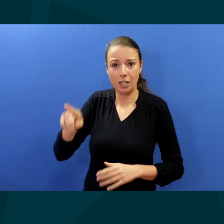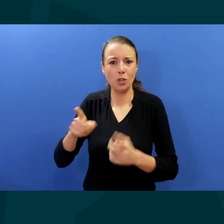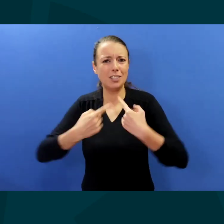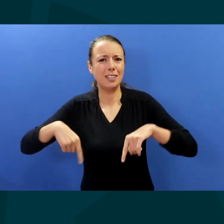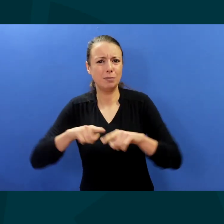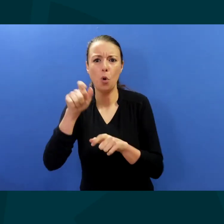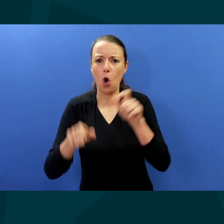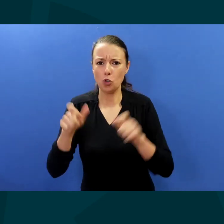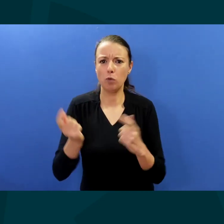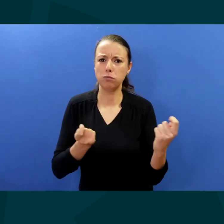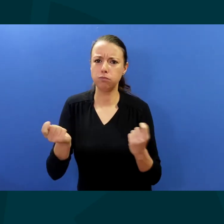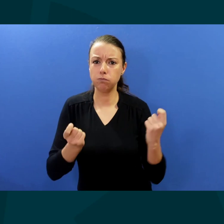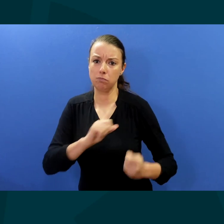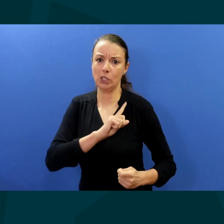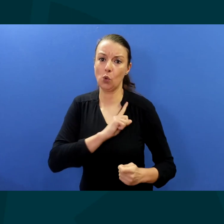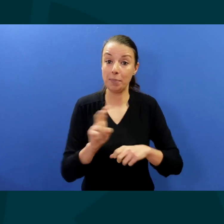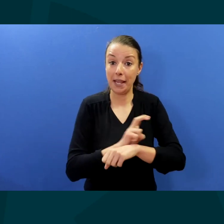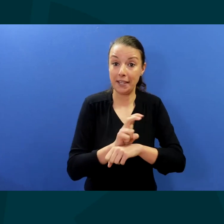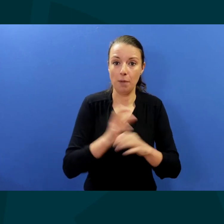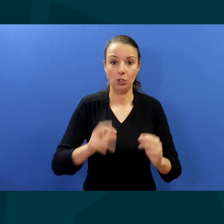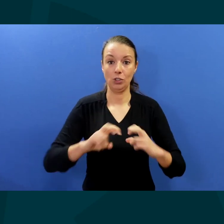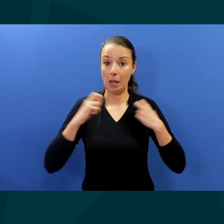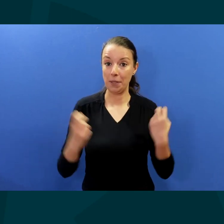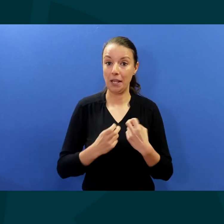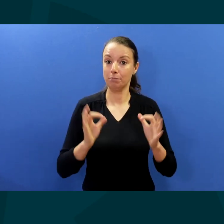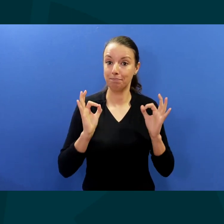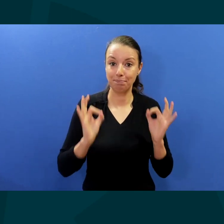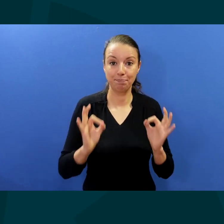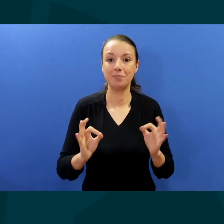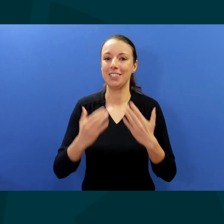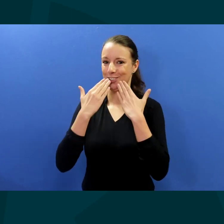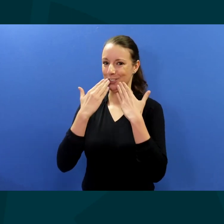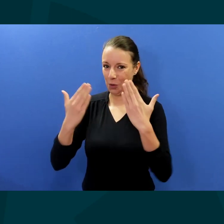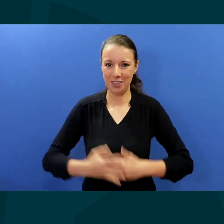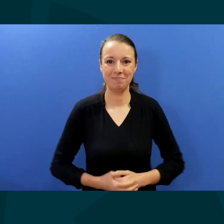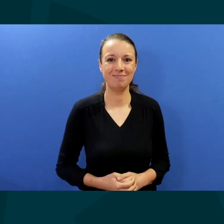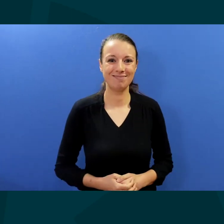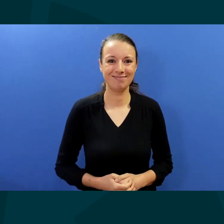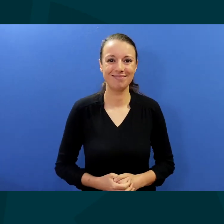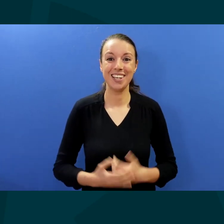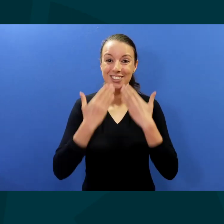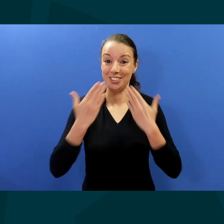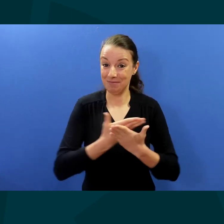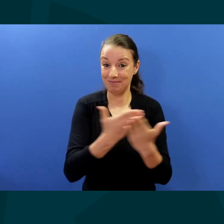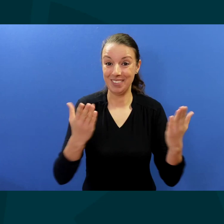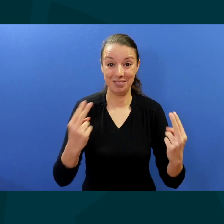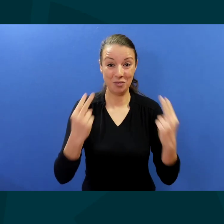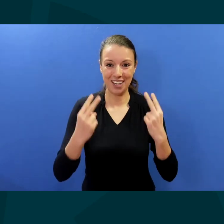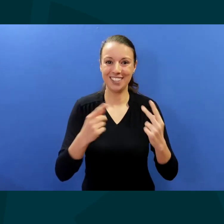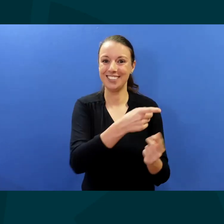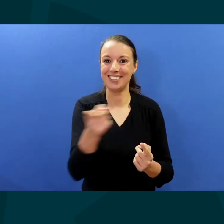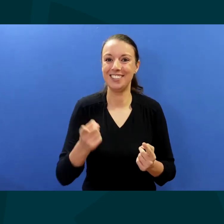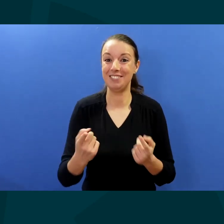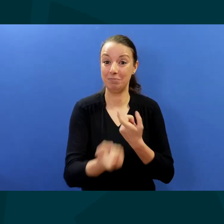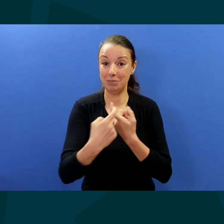can't see them, but this is the team that has been helping us with this seminar. Thank you so much for